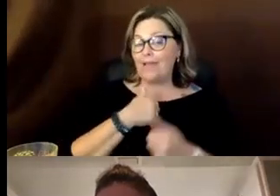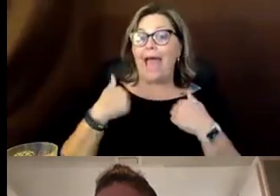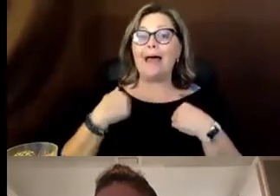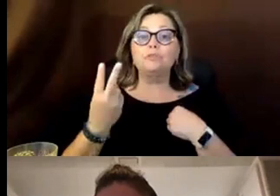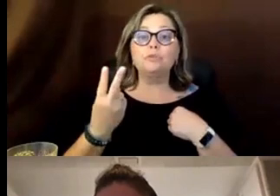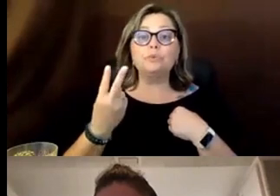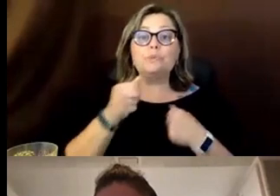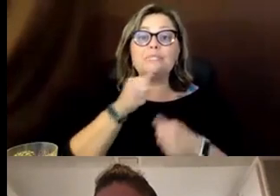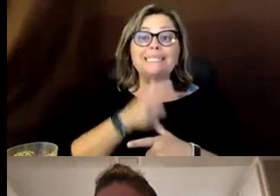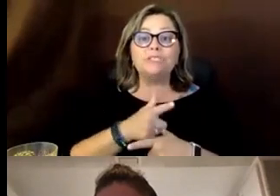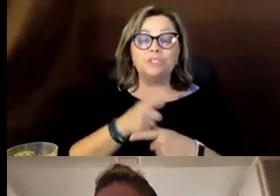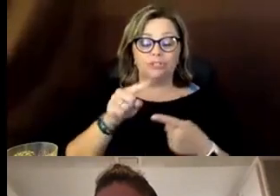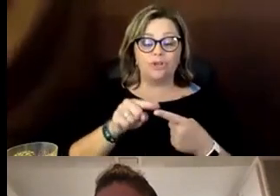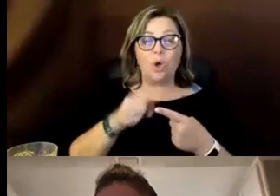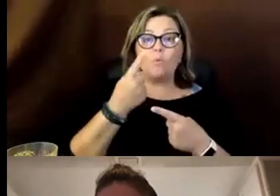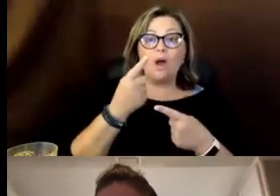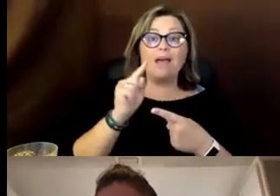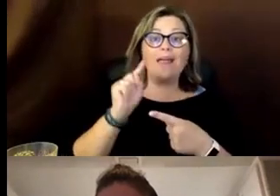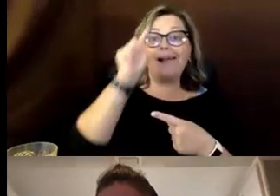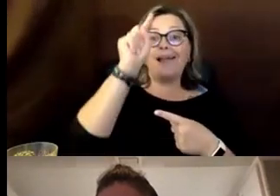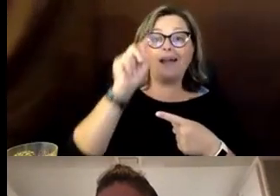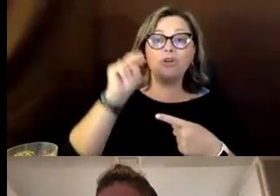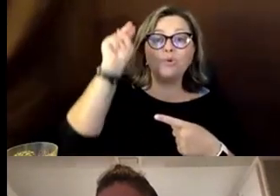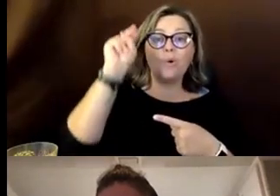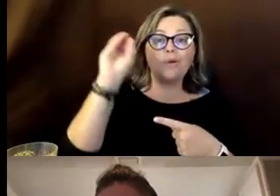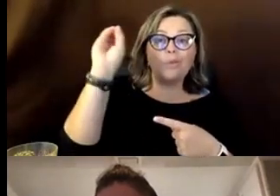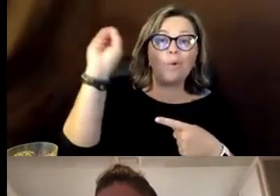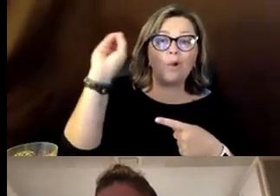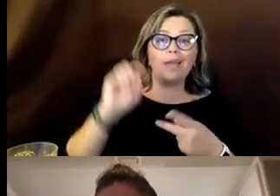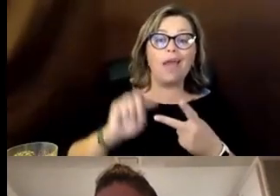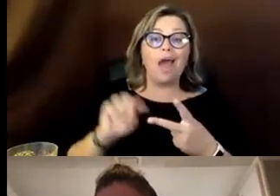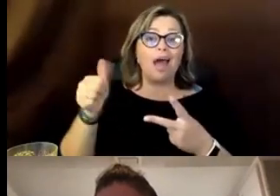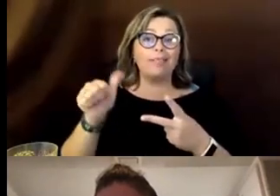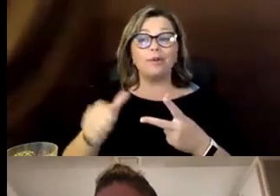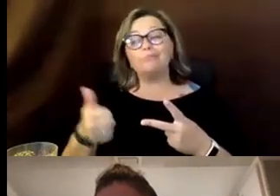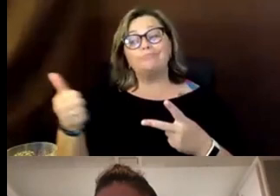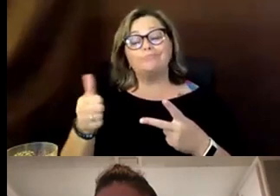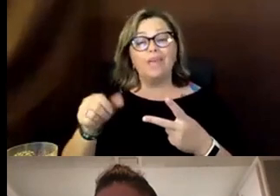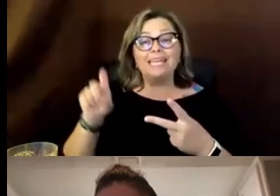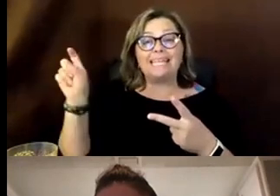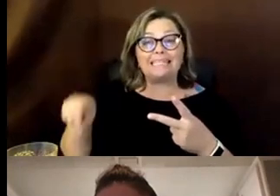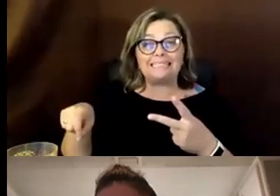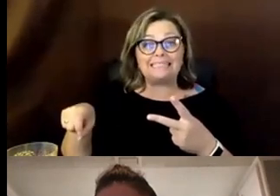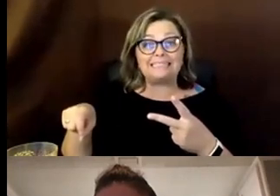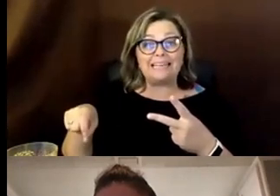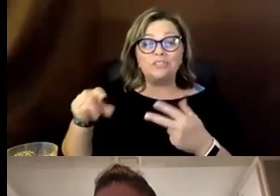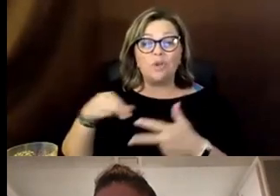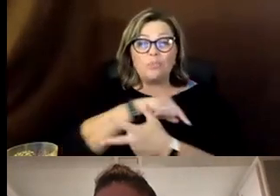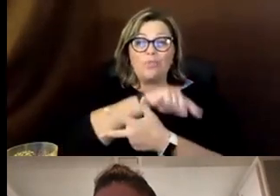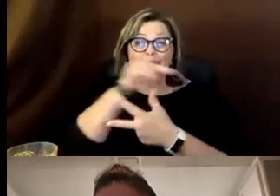to help my mom live her life. And we're just now entering a new phase where, you know,